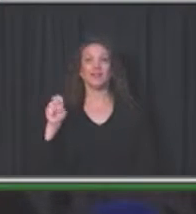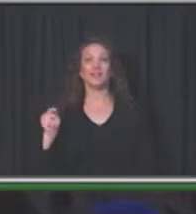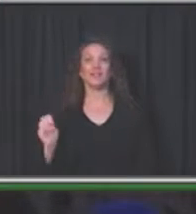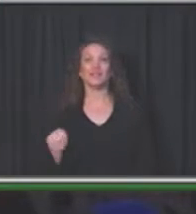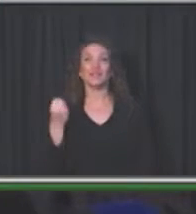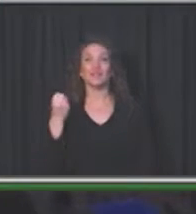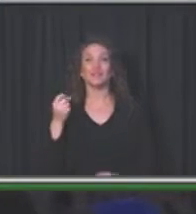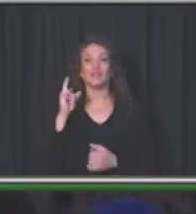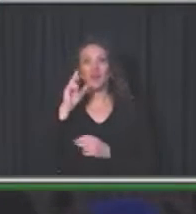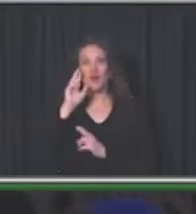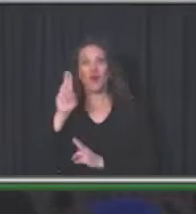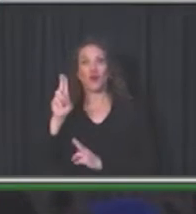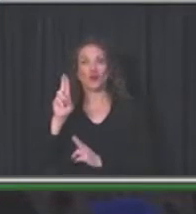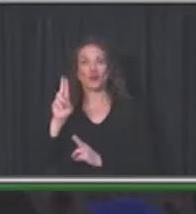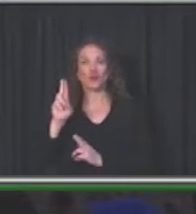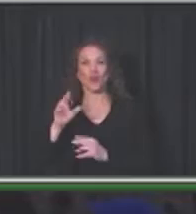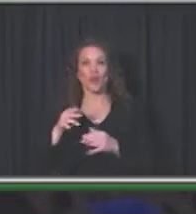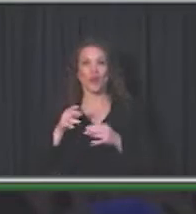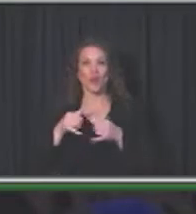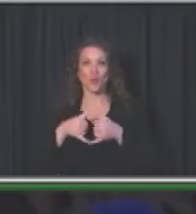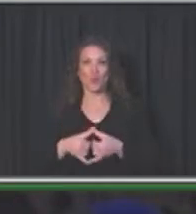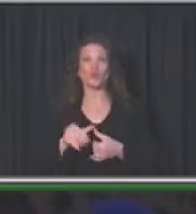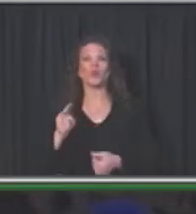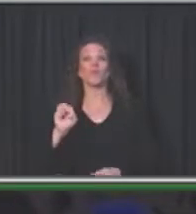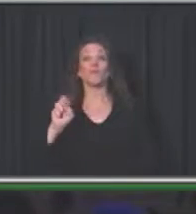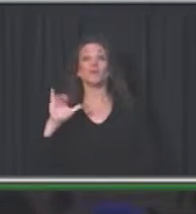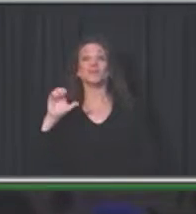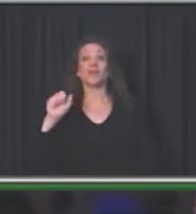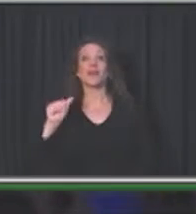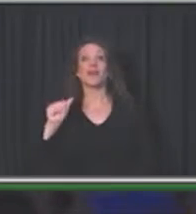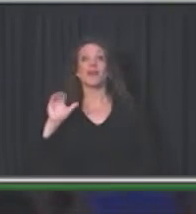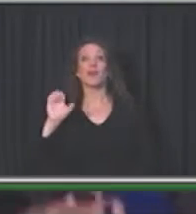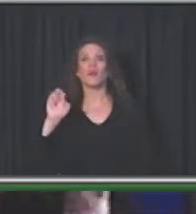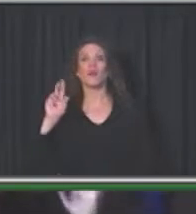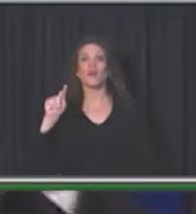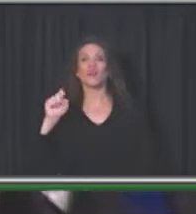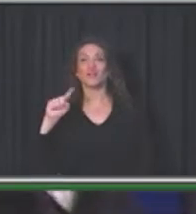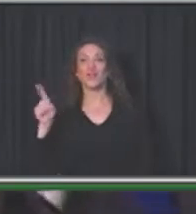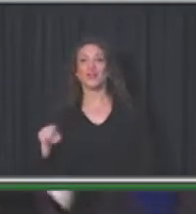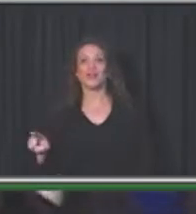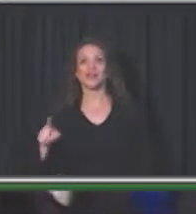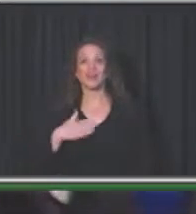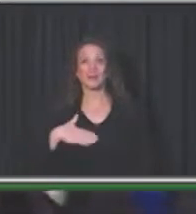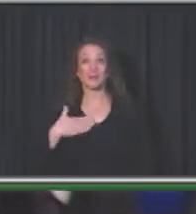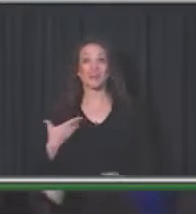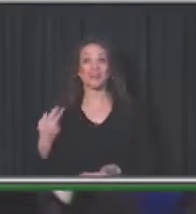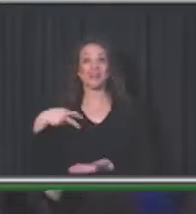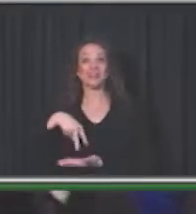Award. Marciela Cortez, would you please stand and wave one more time?